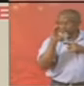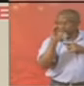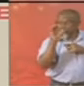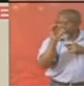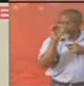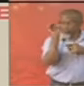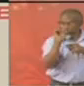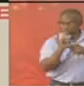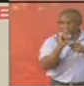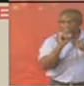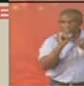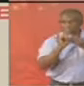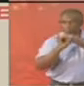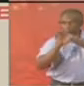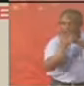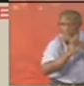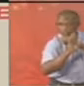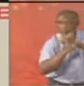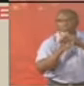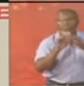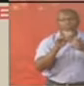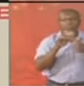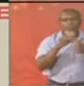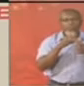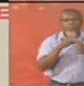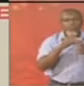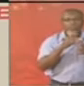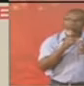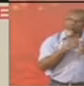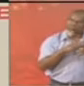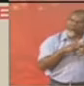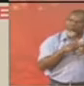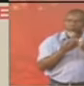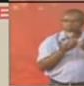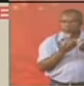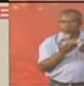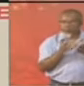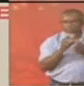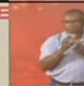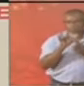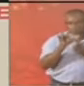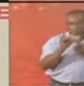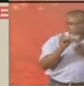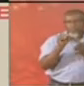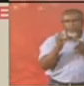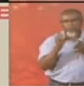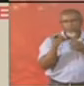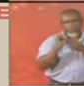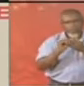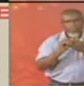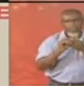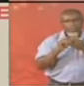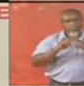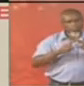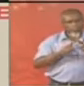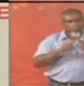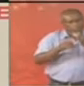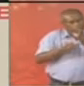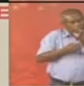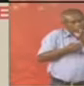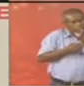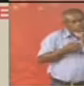most vaccines tend to provide is the gap that is then covered, quote unquote, by the wearing of the mask, by the